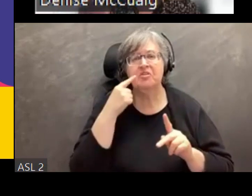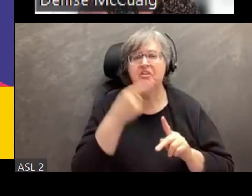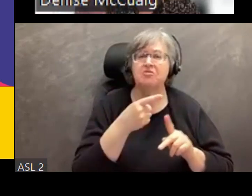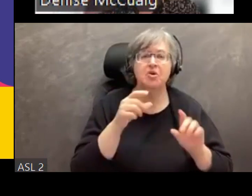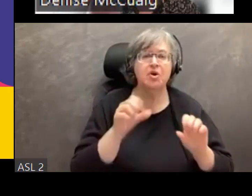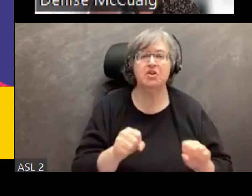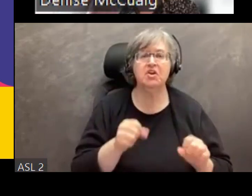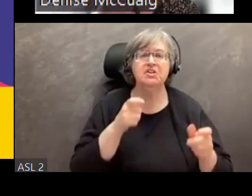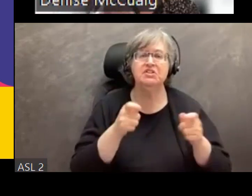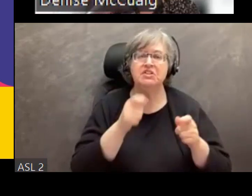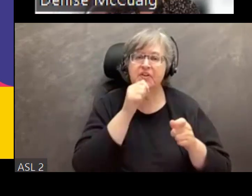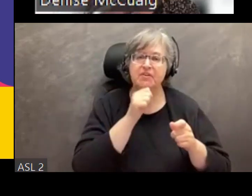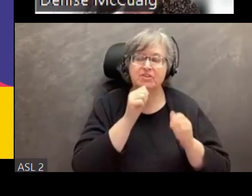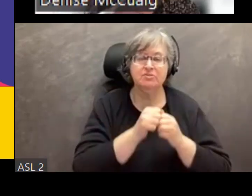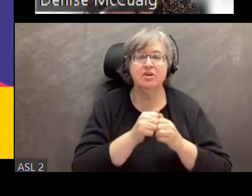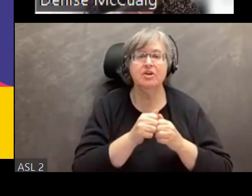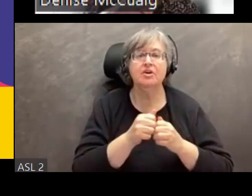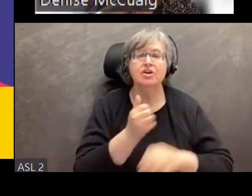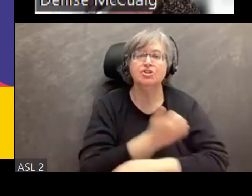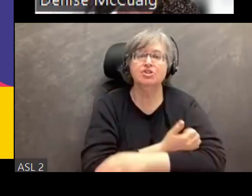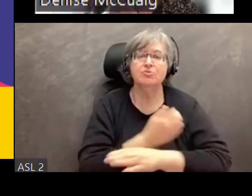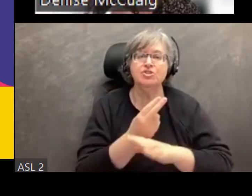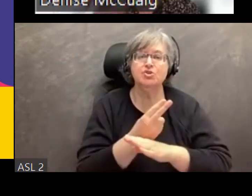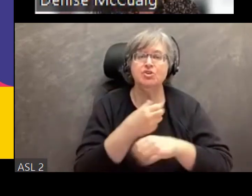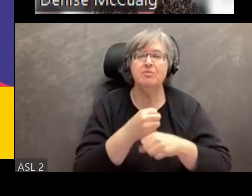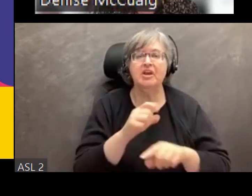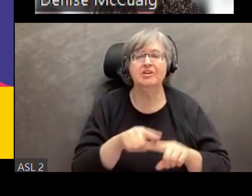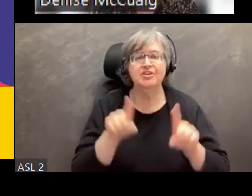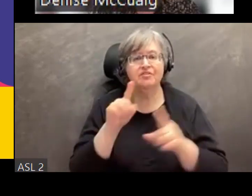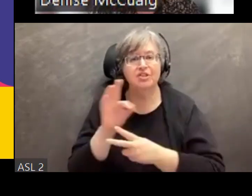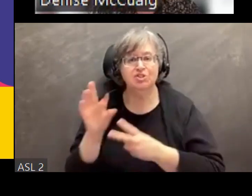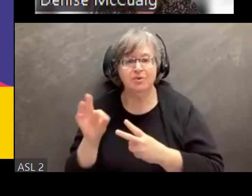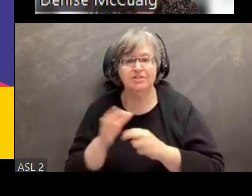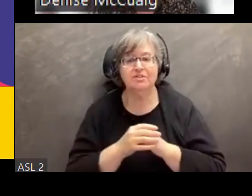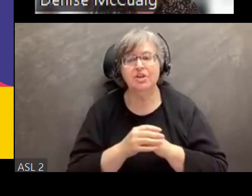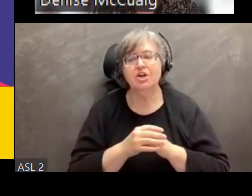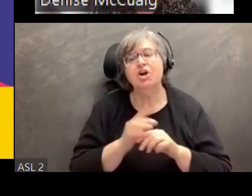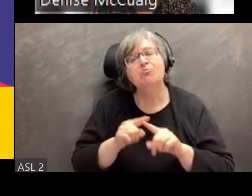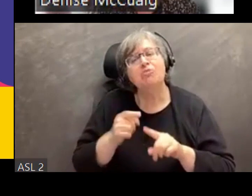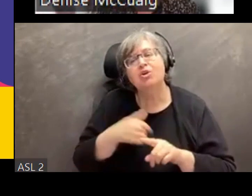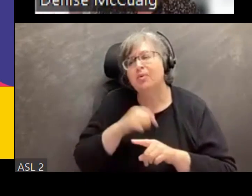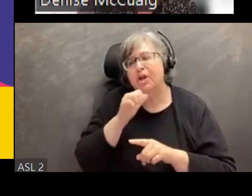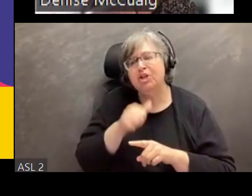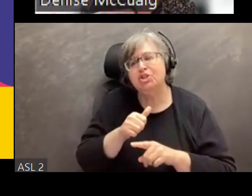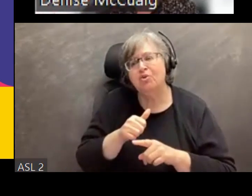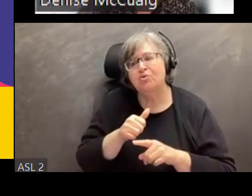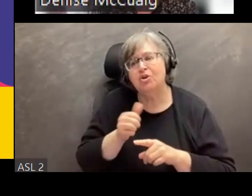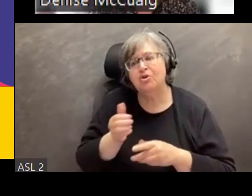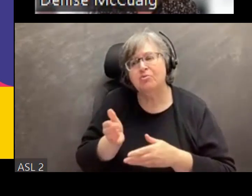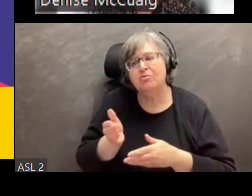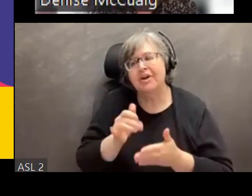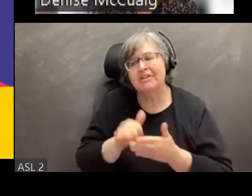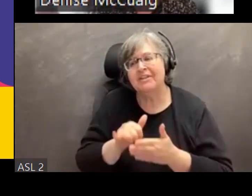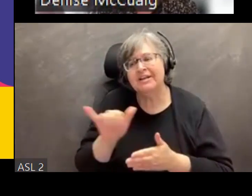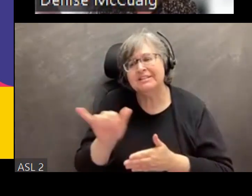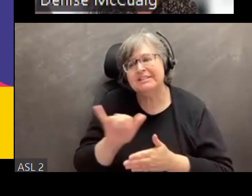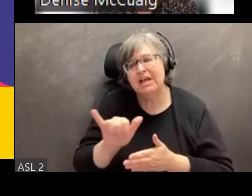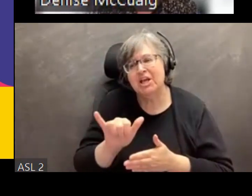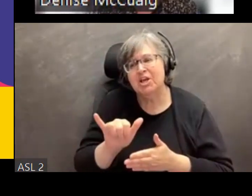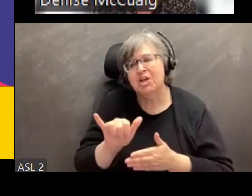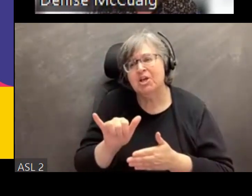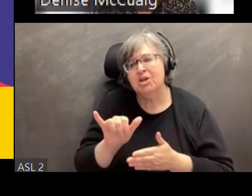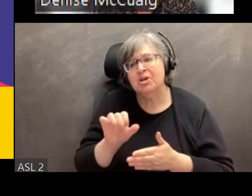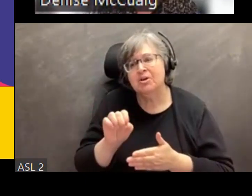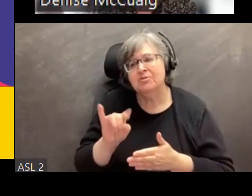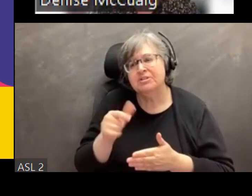assumed to simply be able to deal with substance misuse by making a different choice. And yet we don't bring that same stigma to